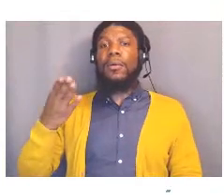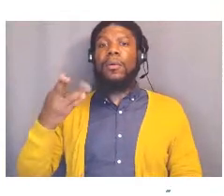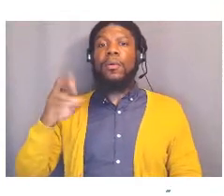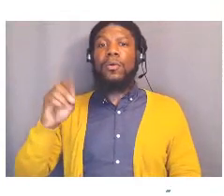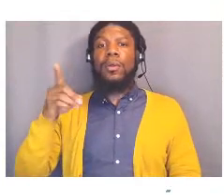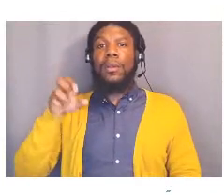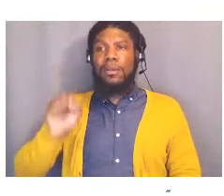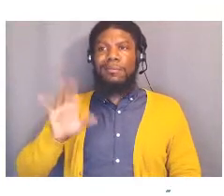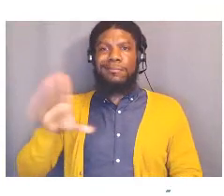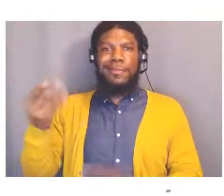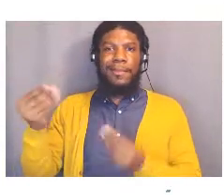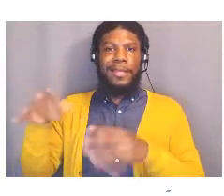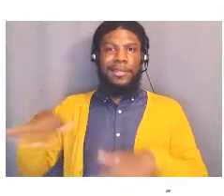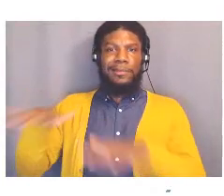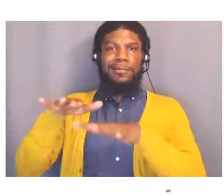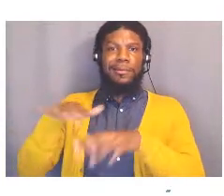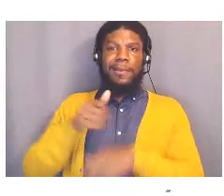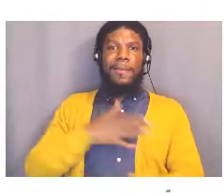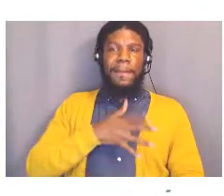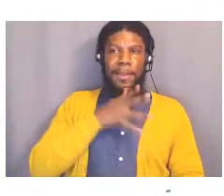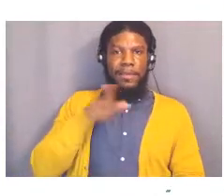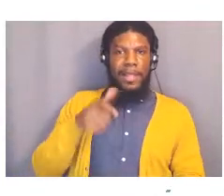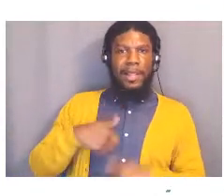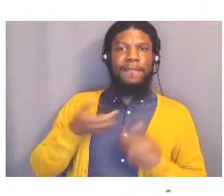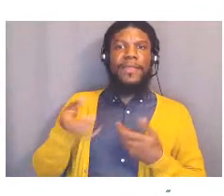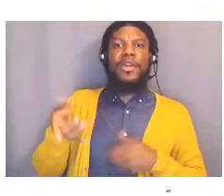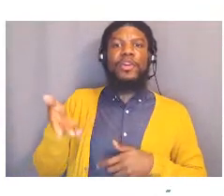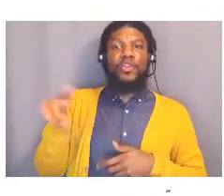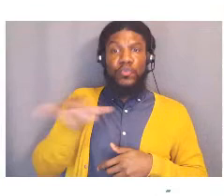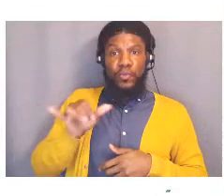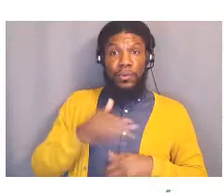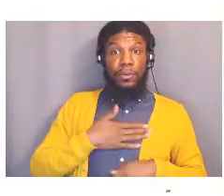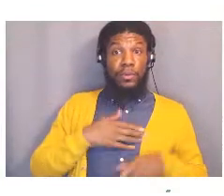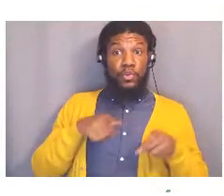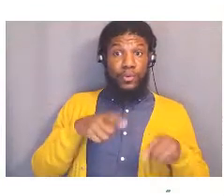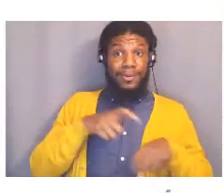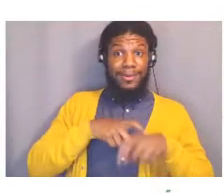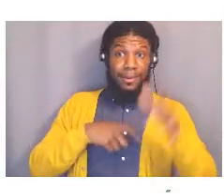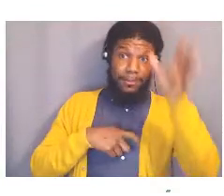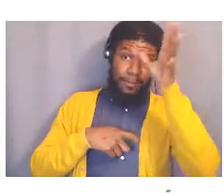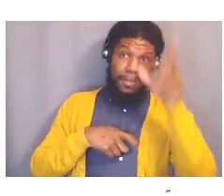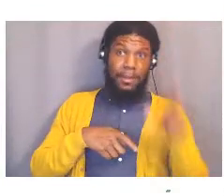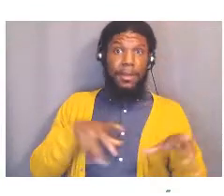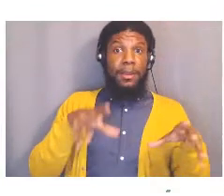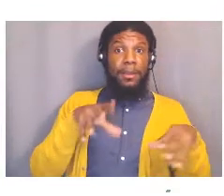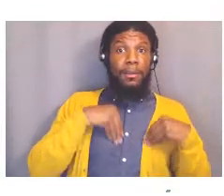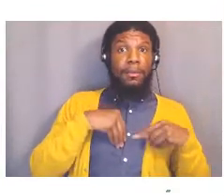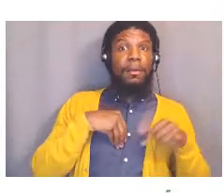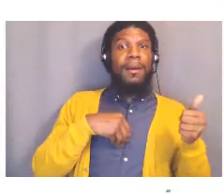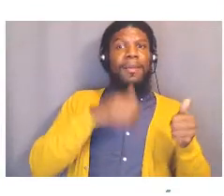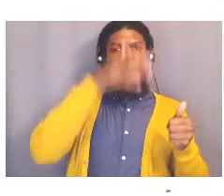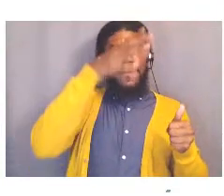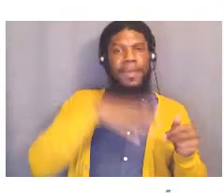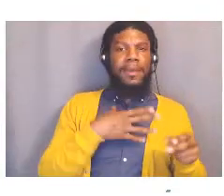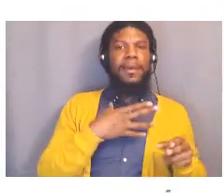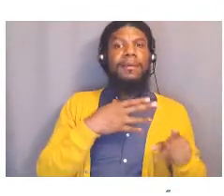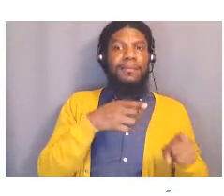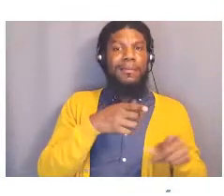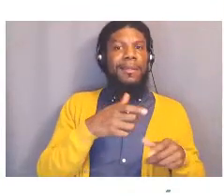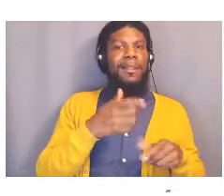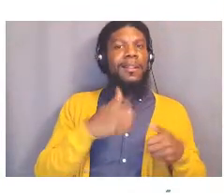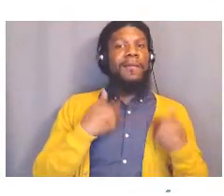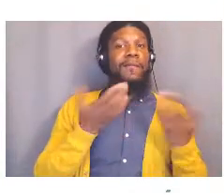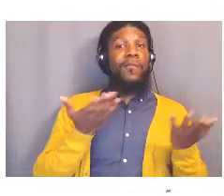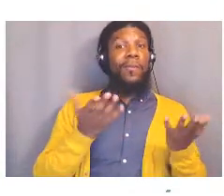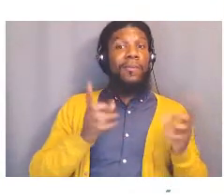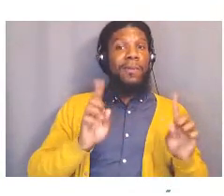my mama Harriet Green lived. My daddy at that time belonged to Mr. Thompson and he lived on the Thompson plantation.